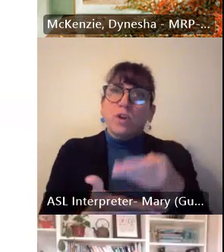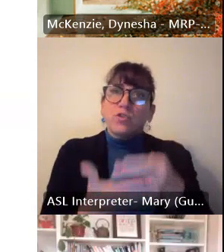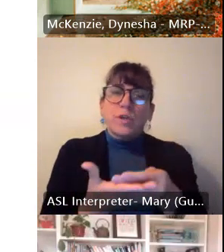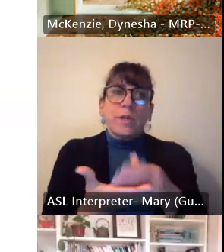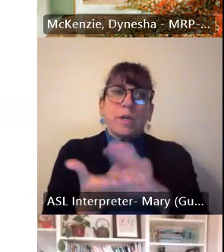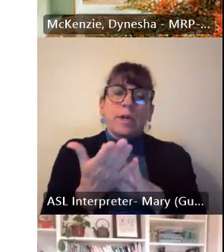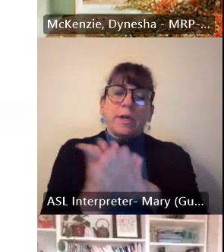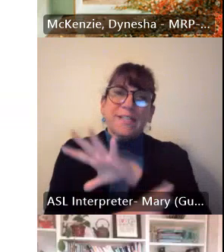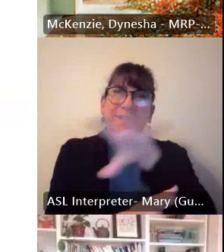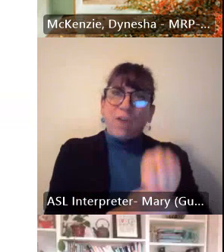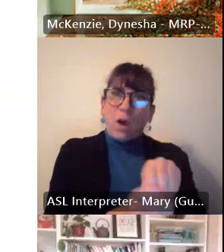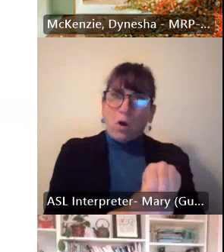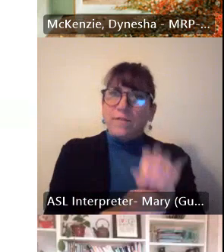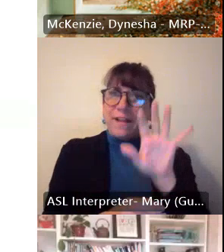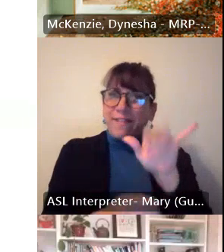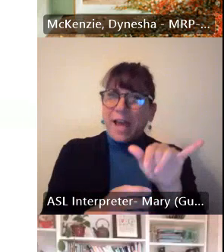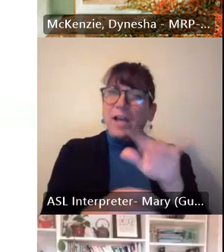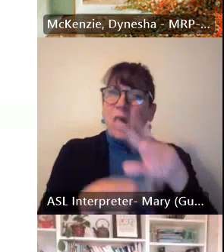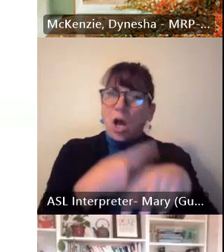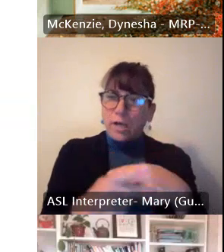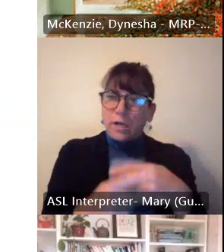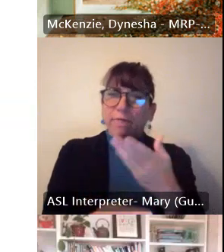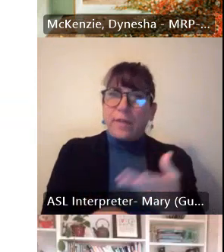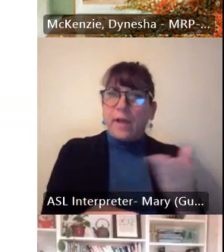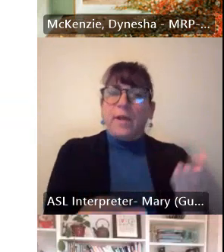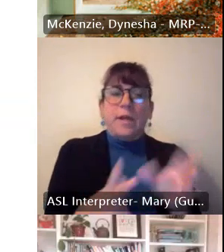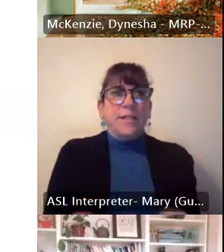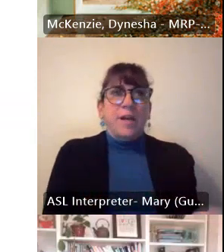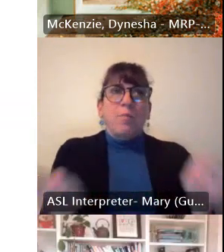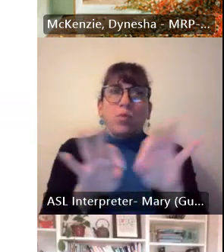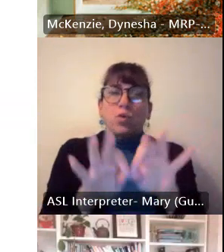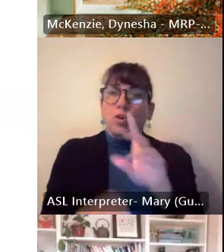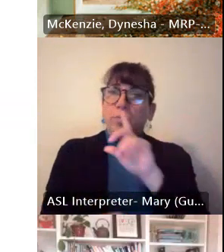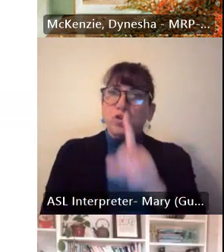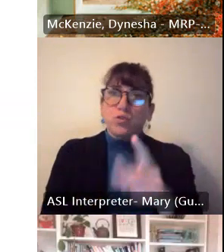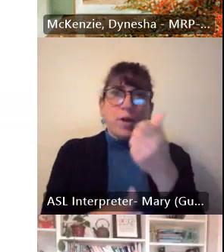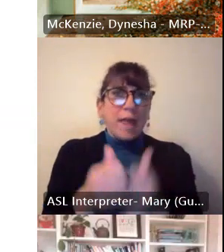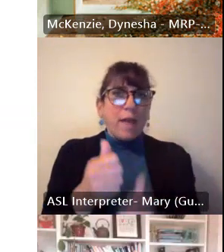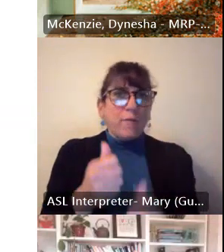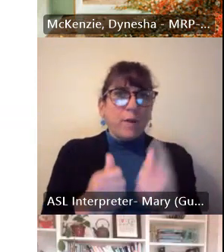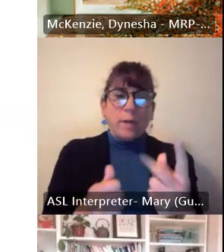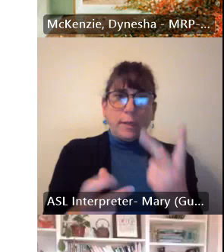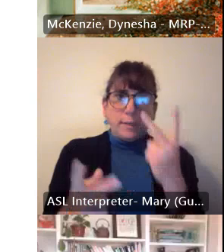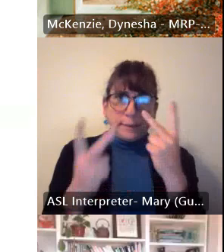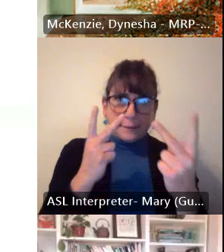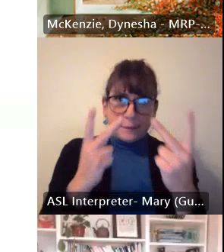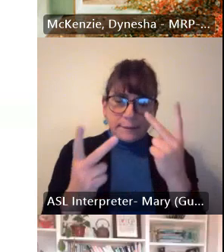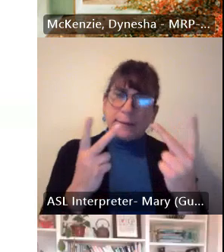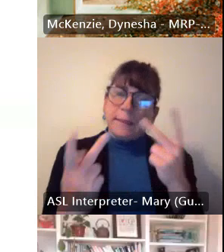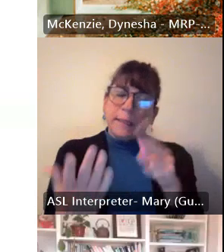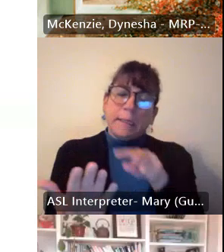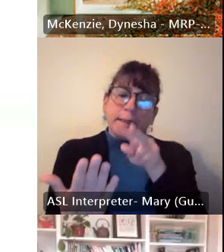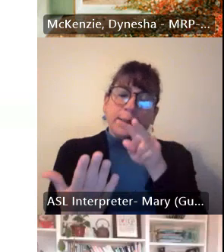that sort of stuff. So again, it's important to make sure that everybody's singing off of the same sheet of